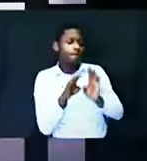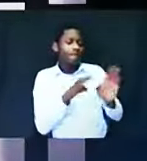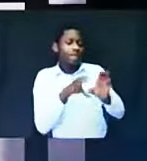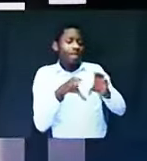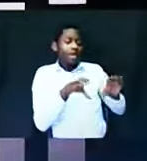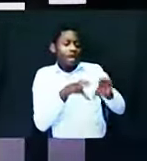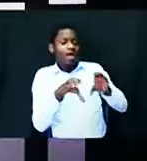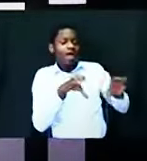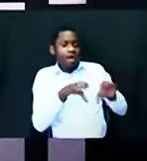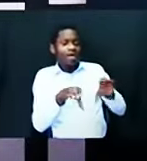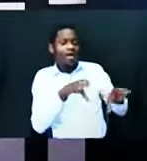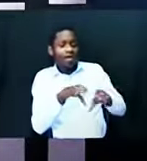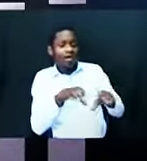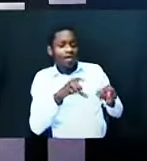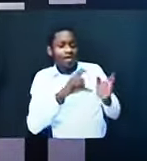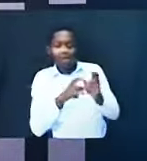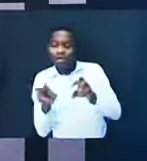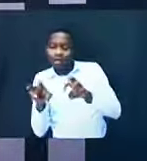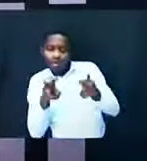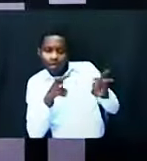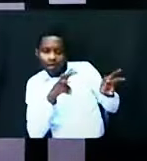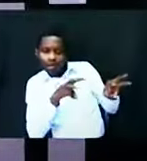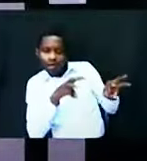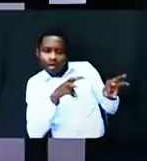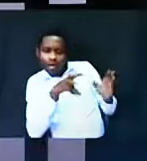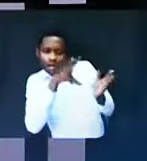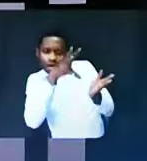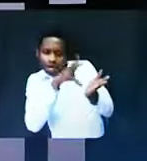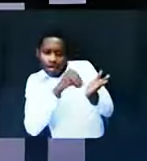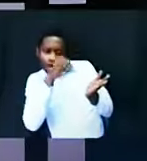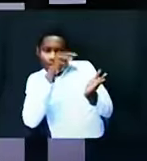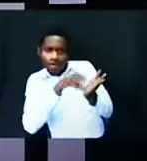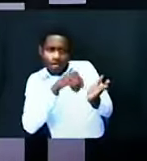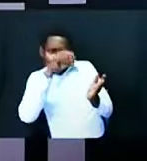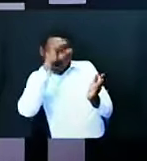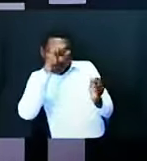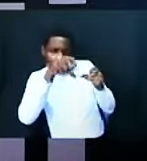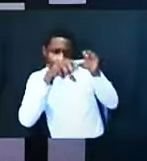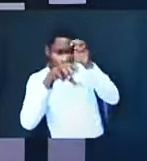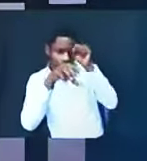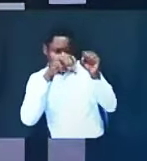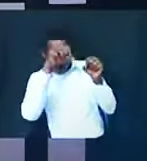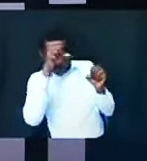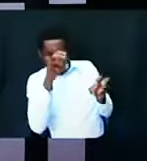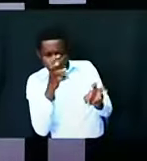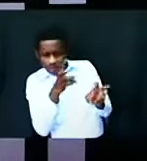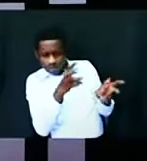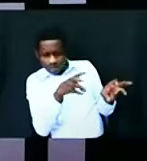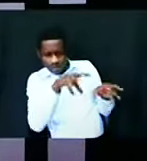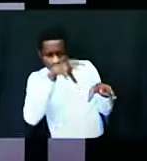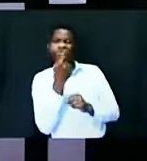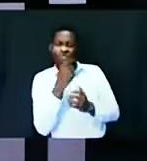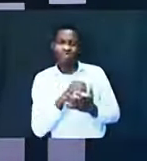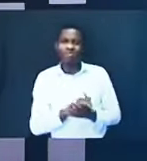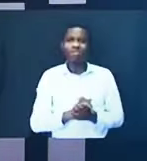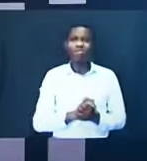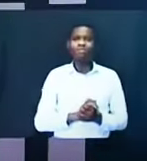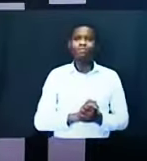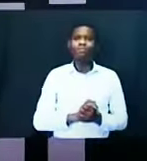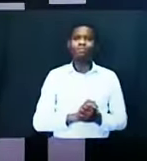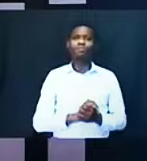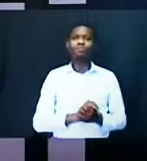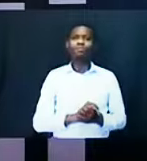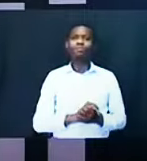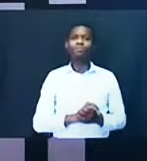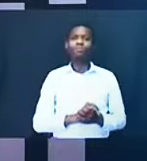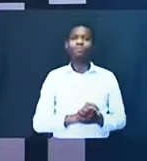then people pick it na ye bobra na nkrofo afa as they observe bra wo ohwe. You see, when I